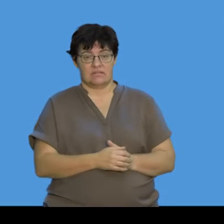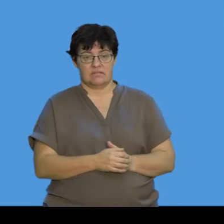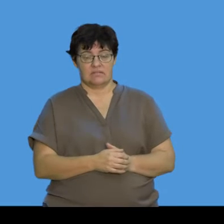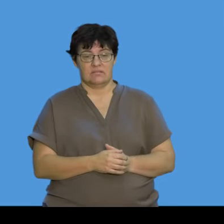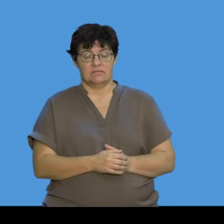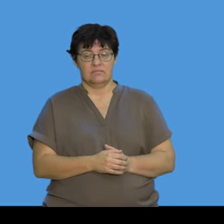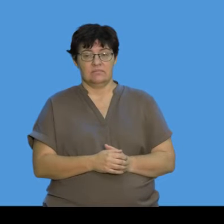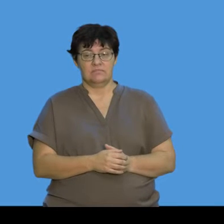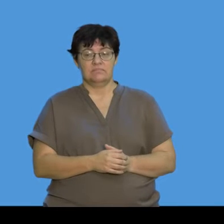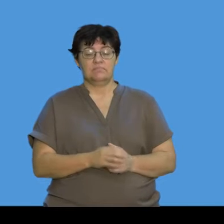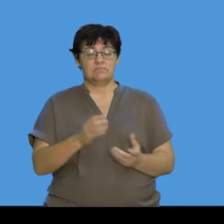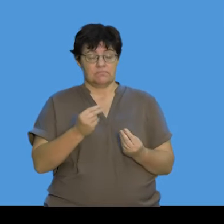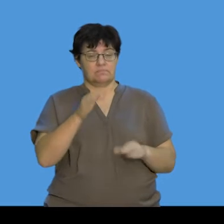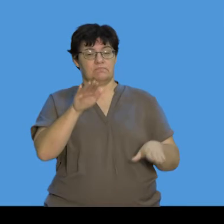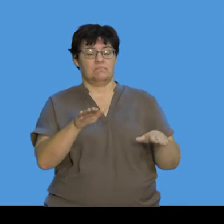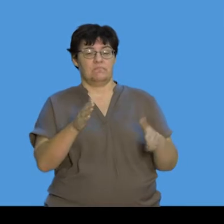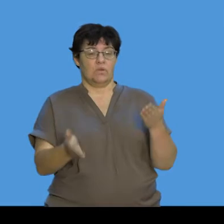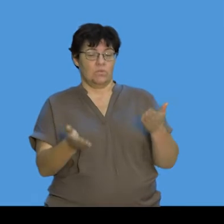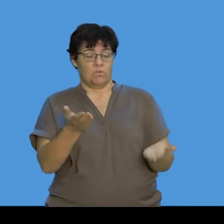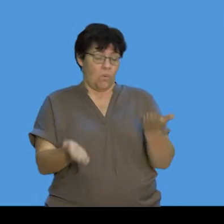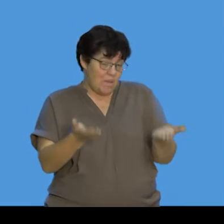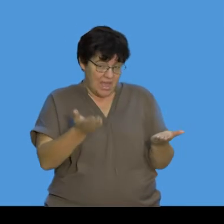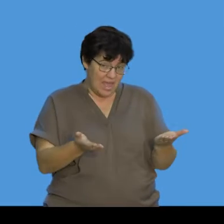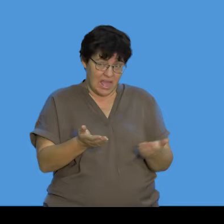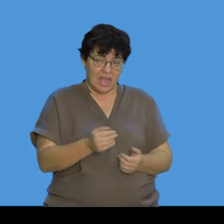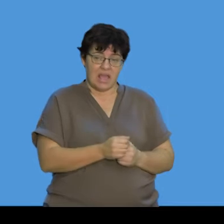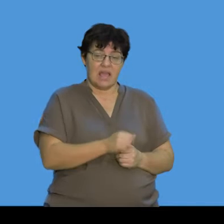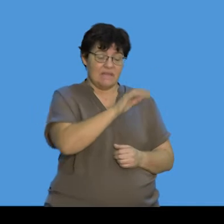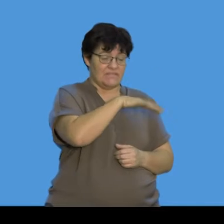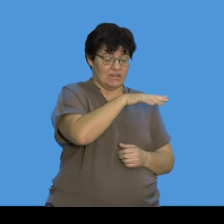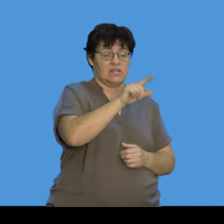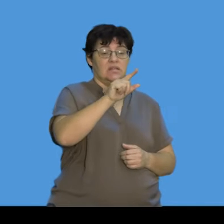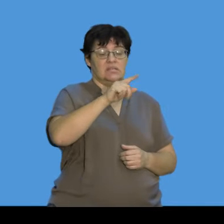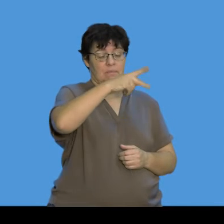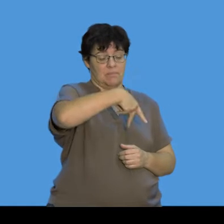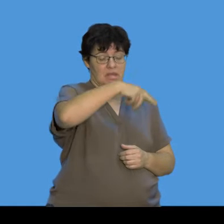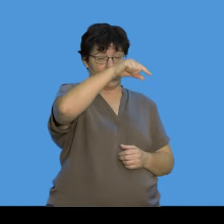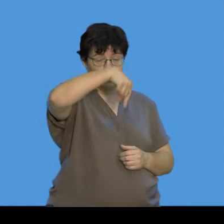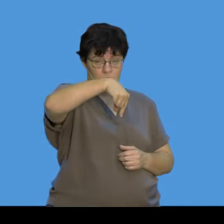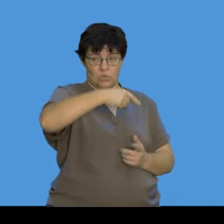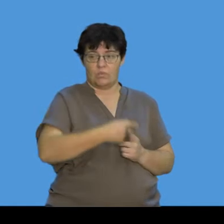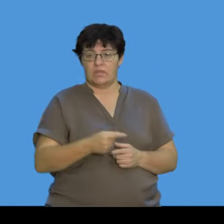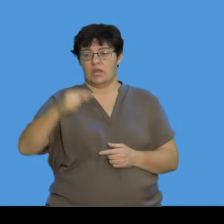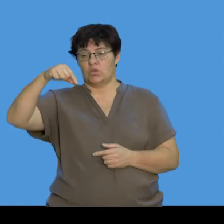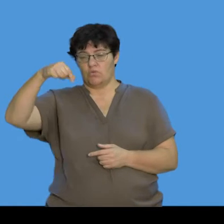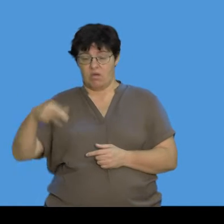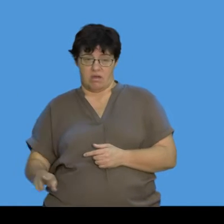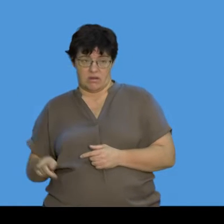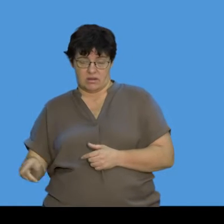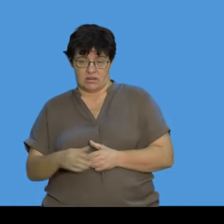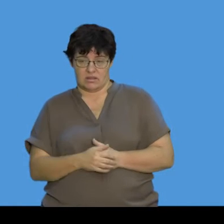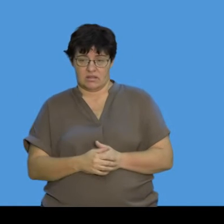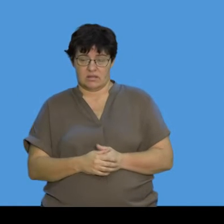will do is compare this 15 here, which is my PQ, with the QR there.